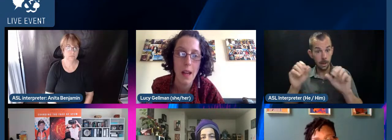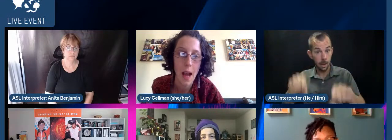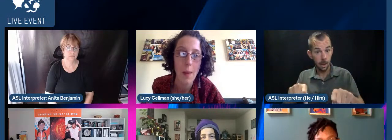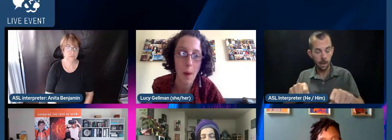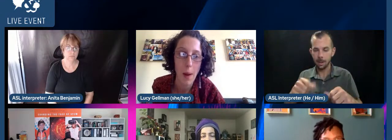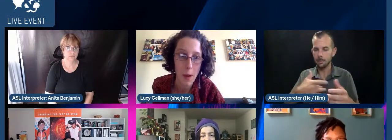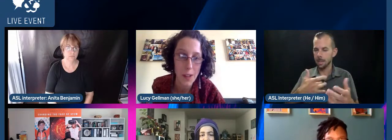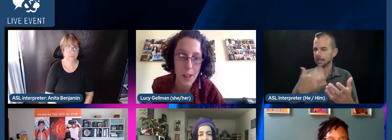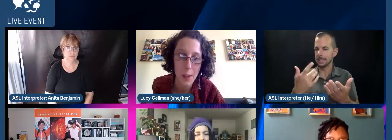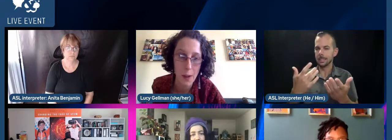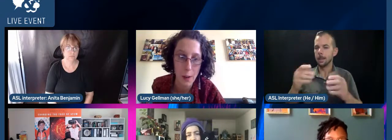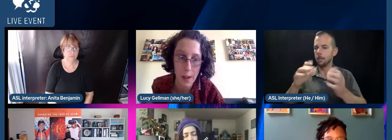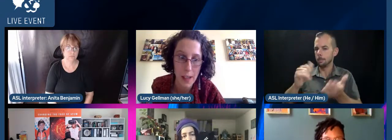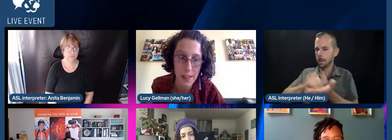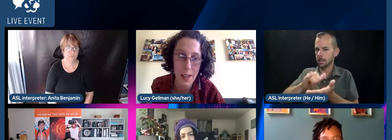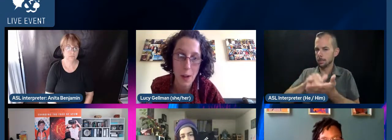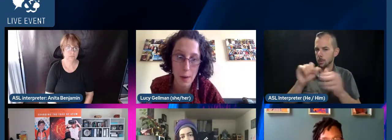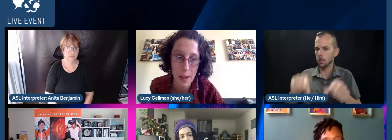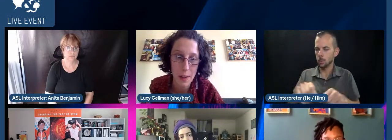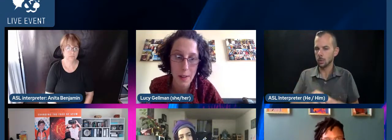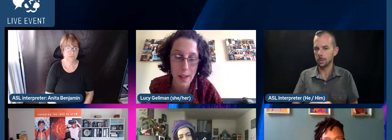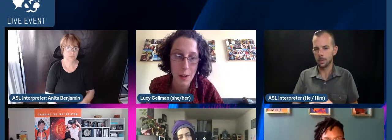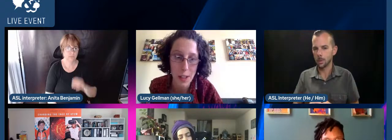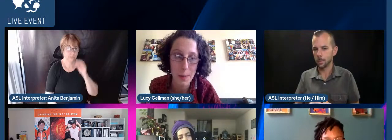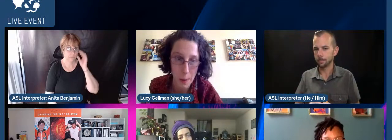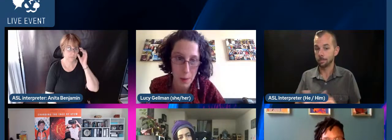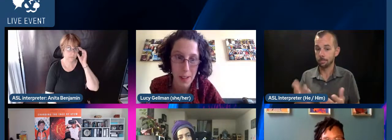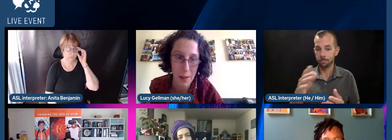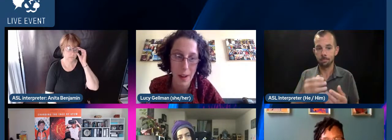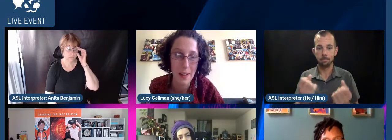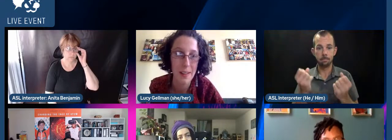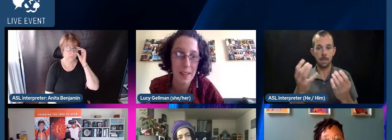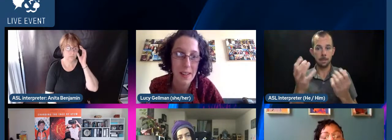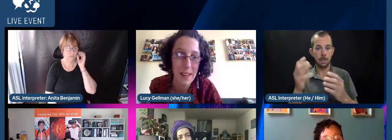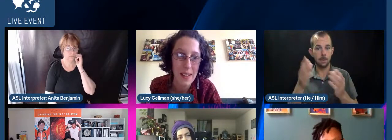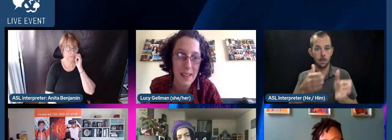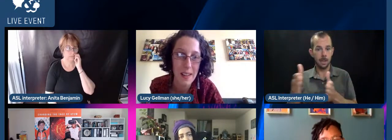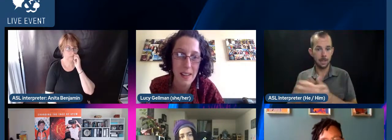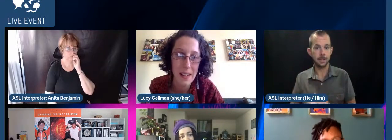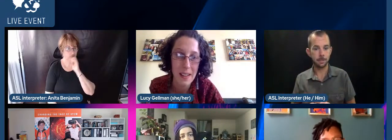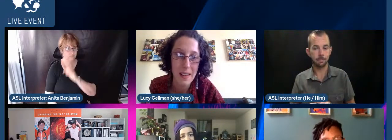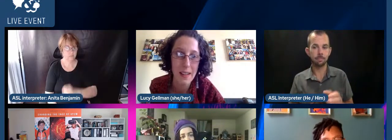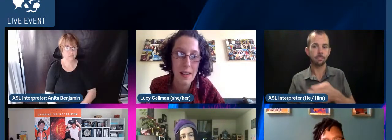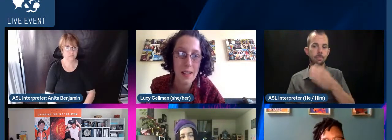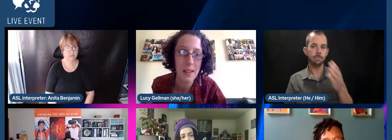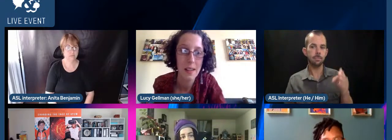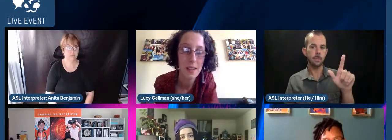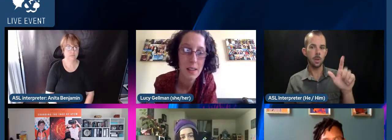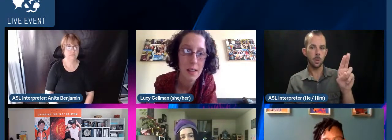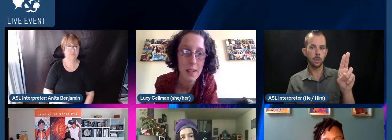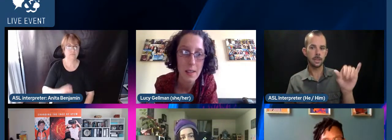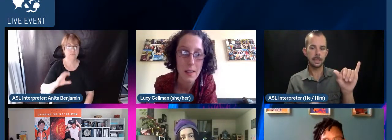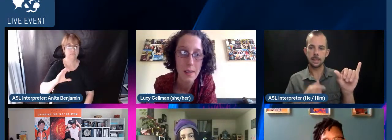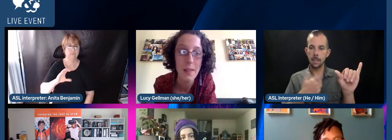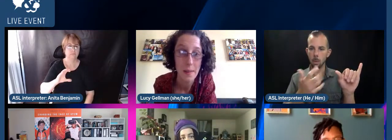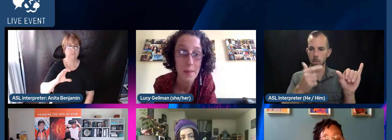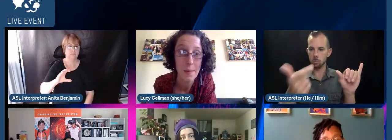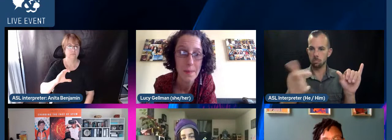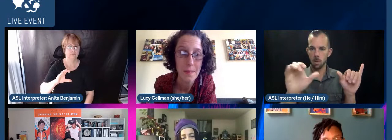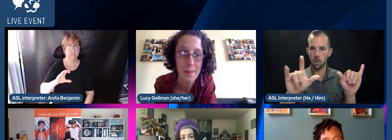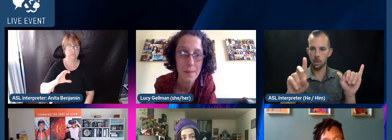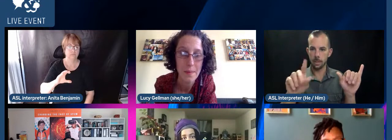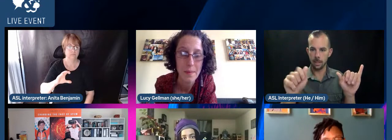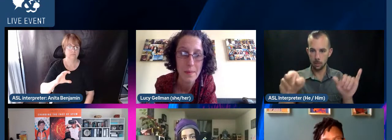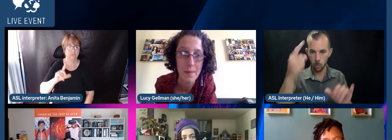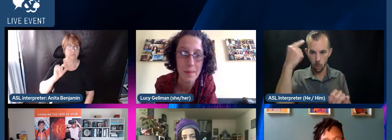on. I want to go to Claudia because I know that she's been holding a thought. Well, this is 100% response to you, Cyree. So I've